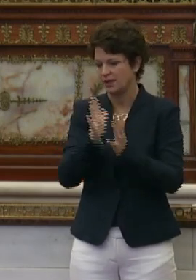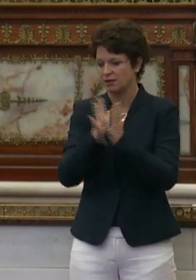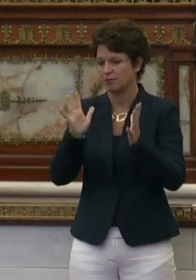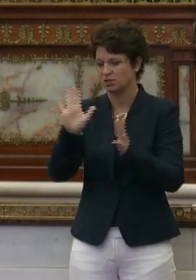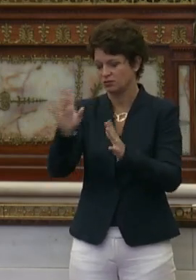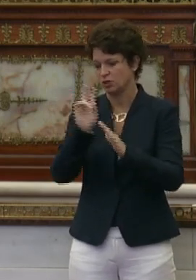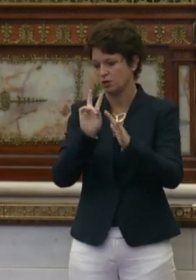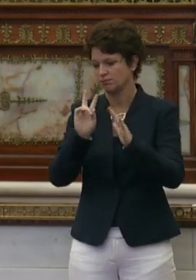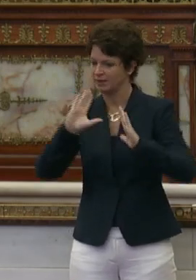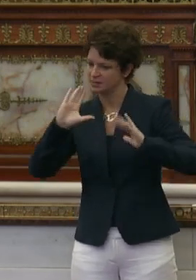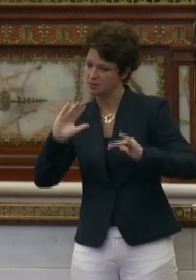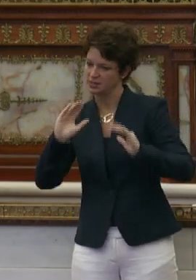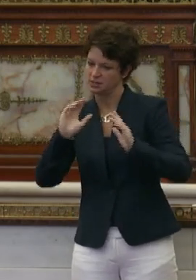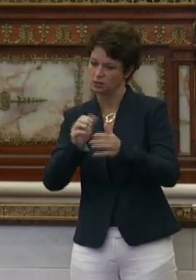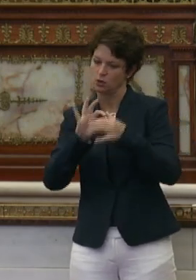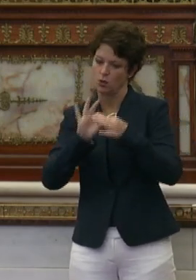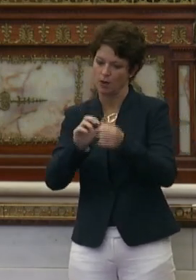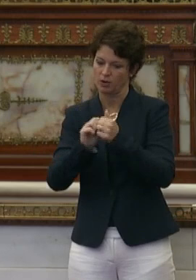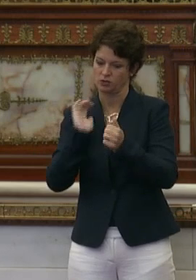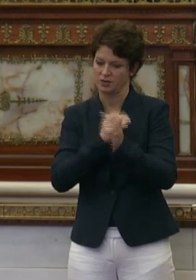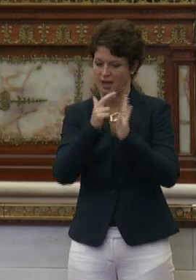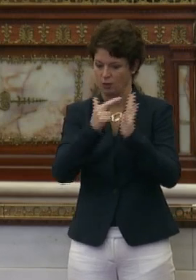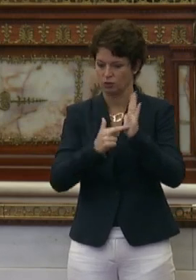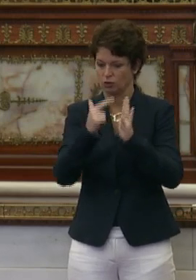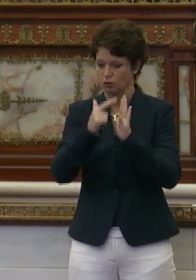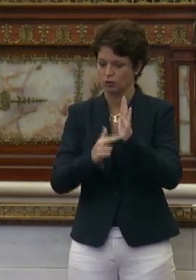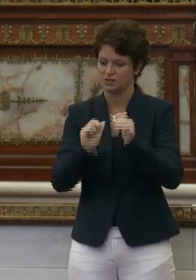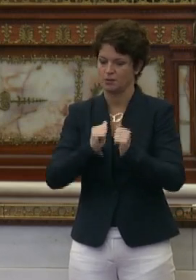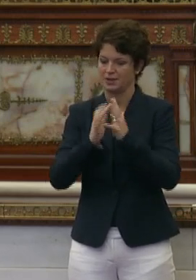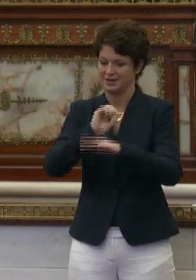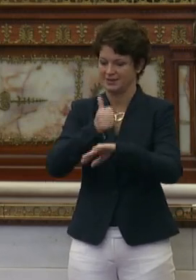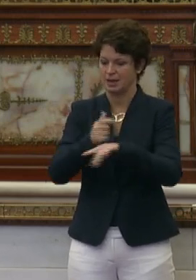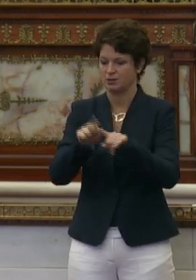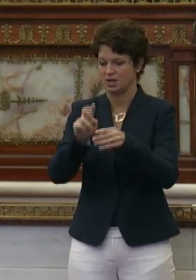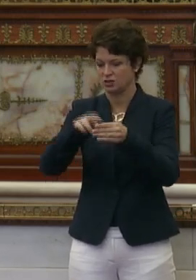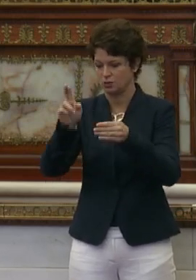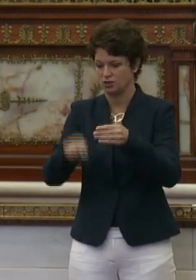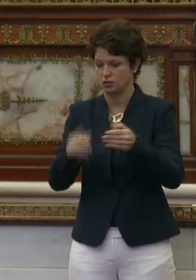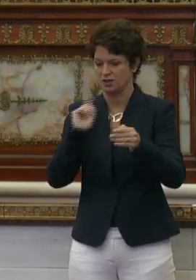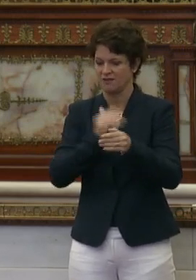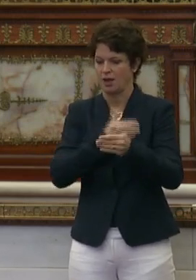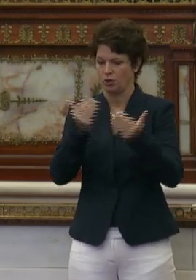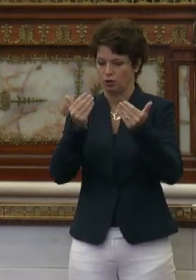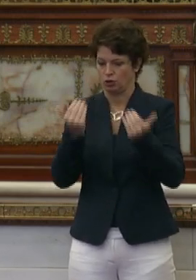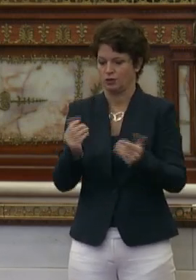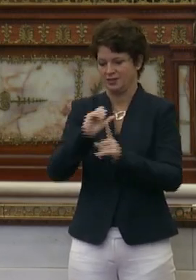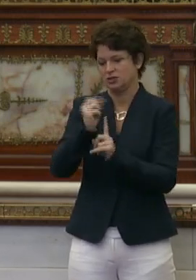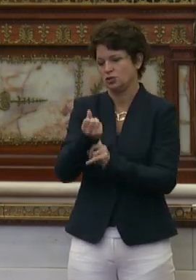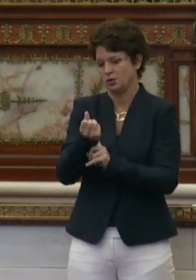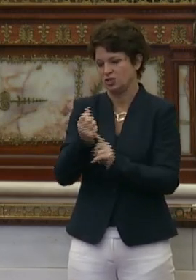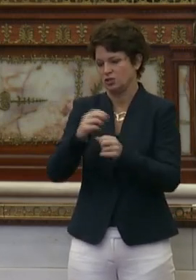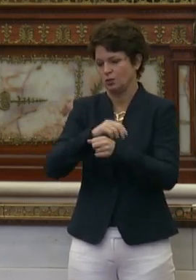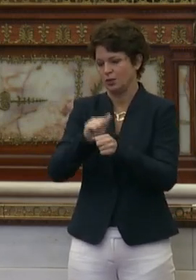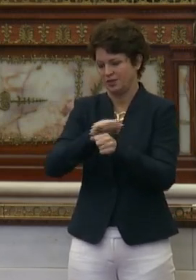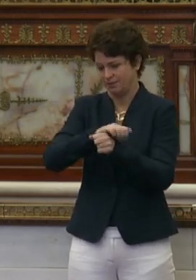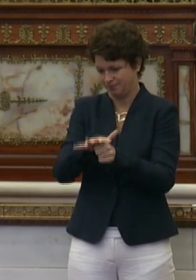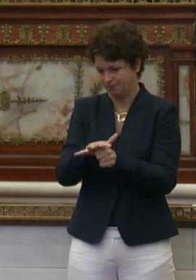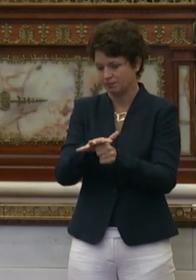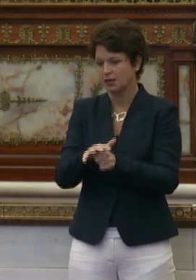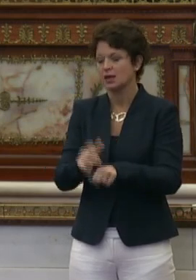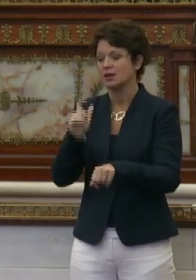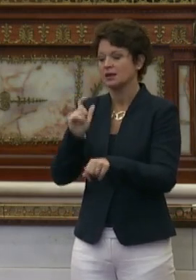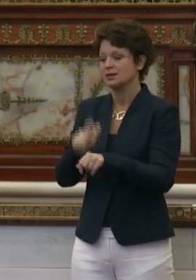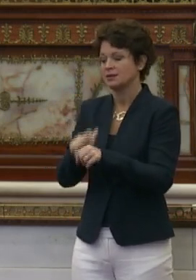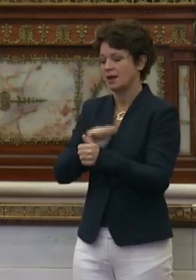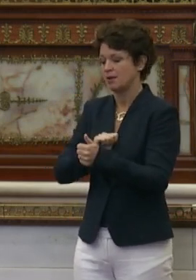your anticipated cooperation with these rules that have been established as a result of our current condition. Once your allotted time has